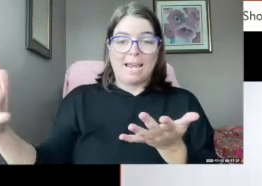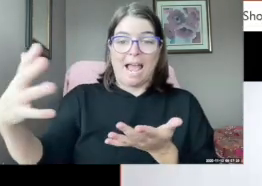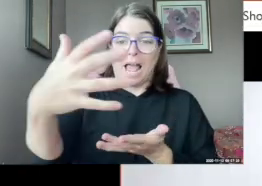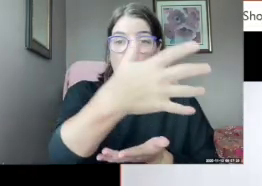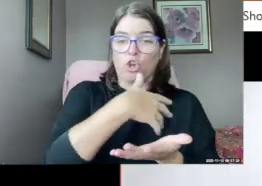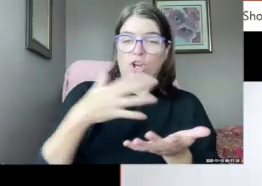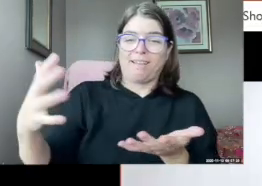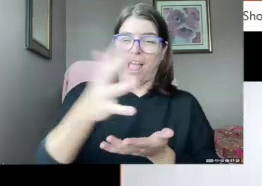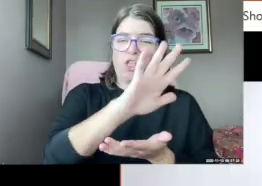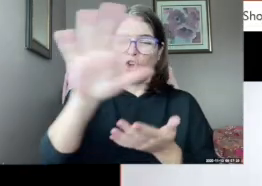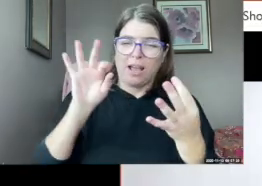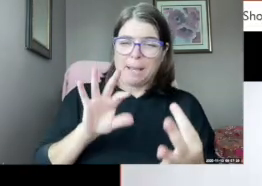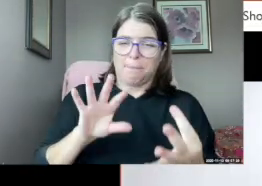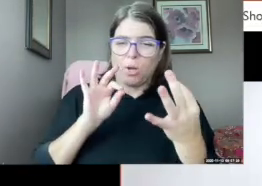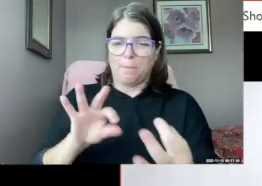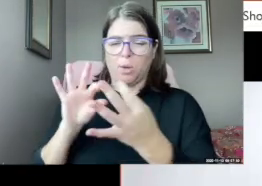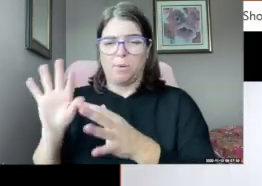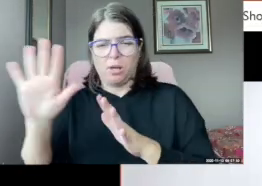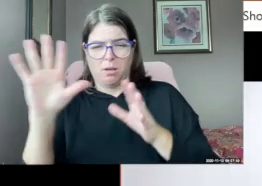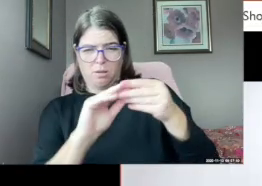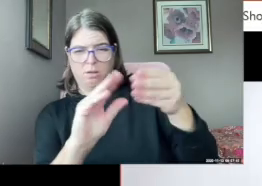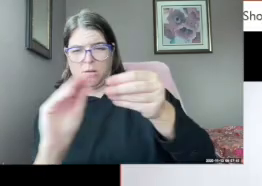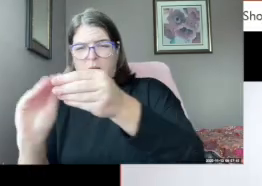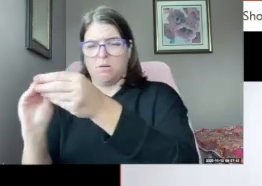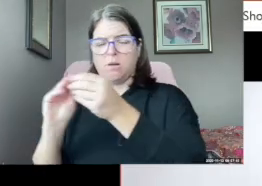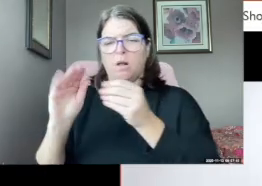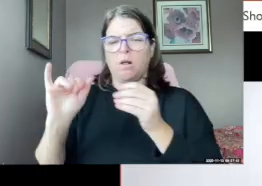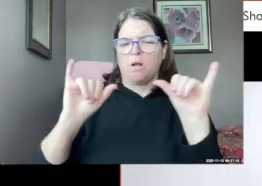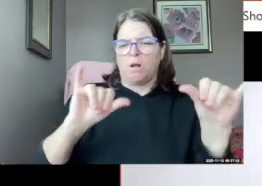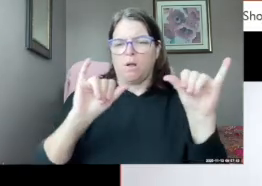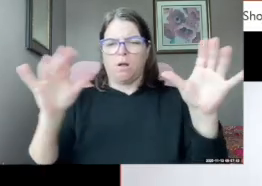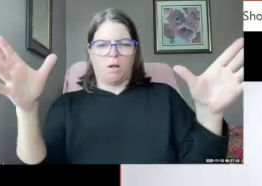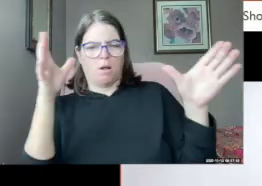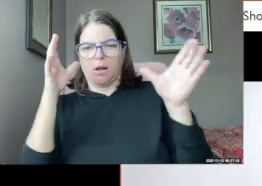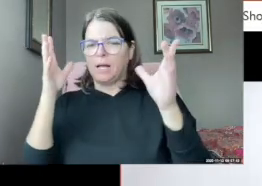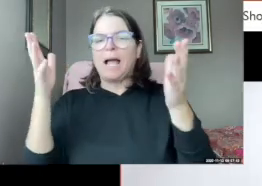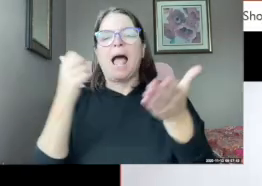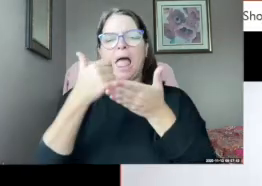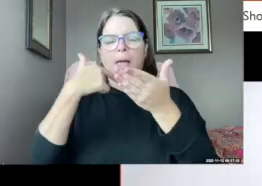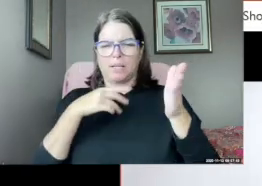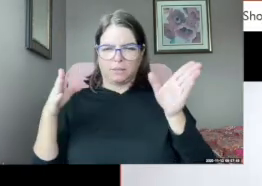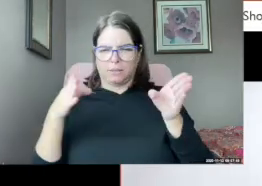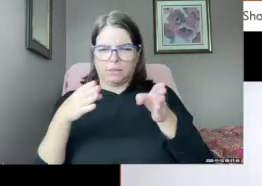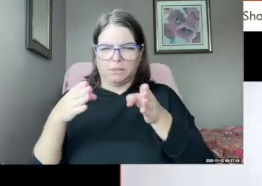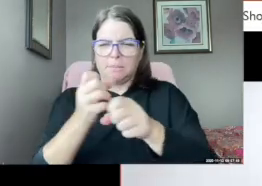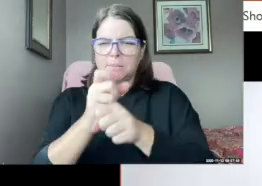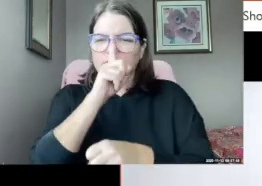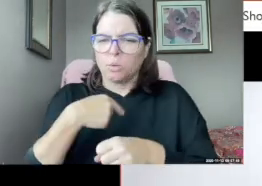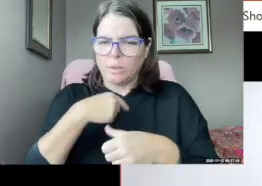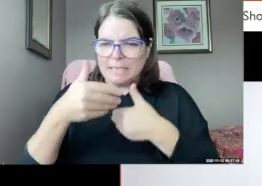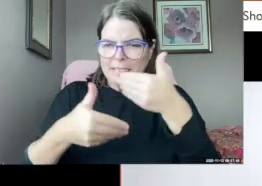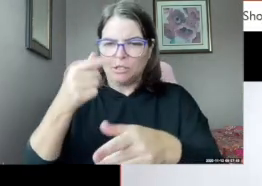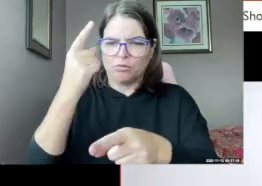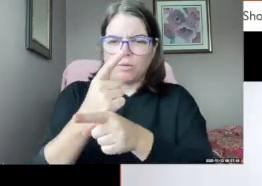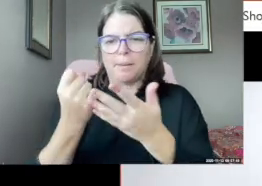we will gather from you all is going to be used first to help us better understand if we're on the right track with priorities and funding needs